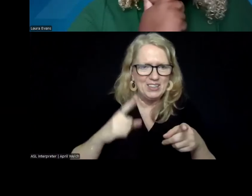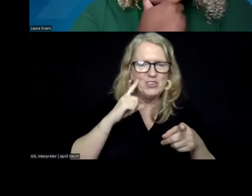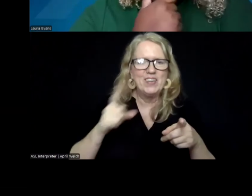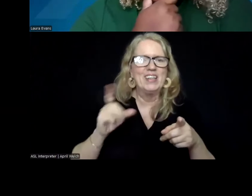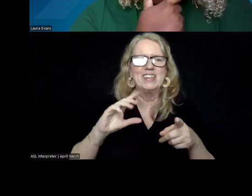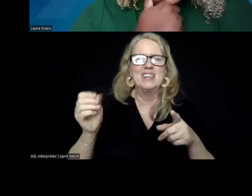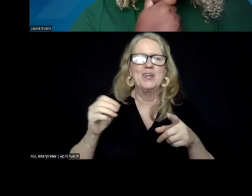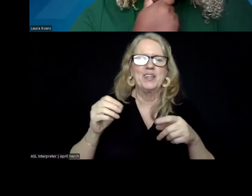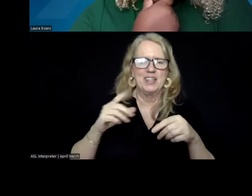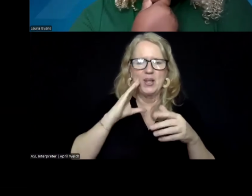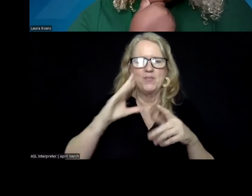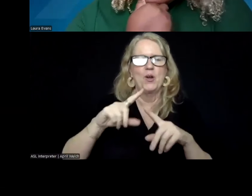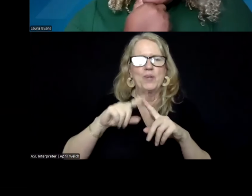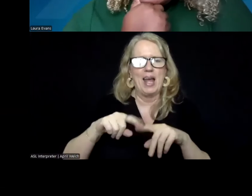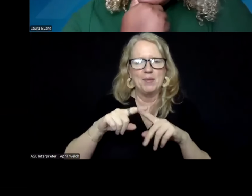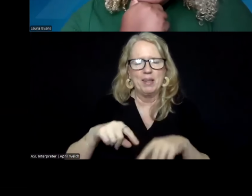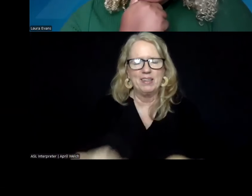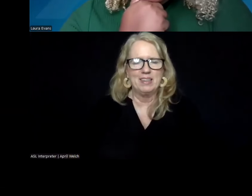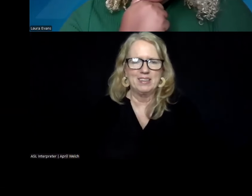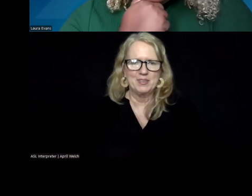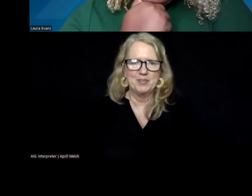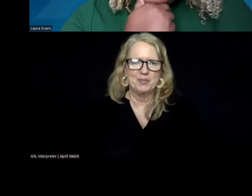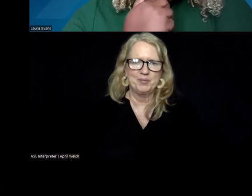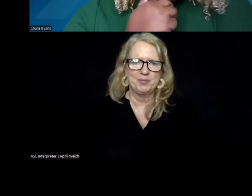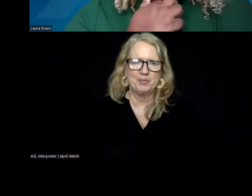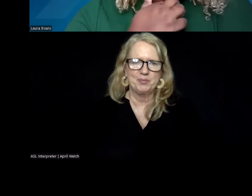increase reliability.